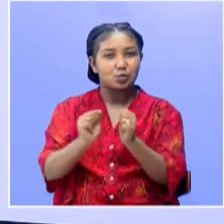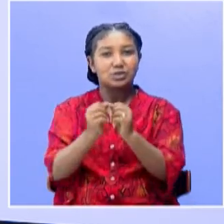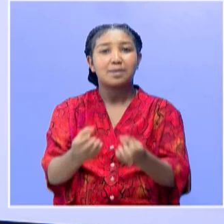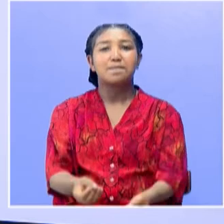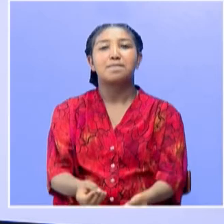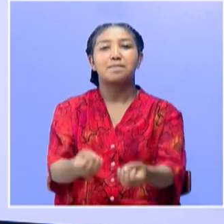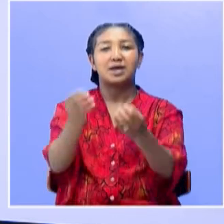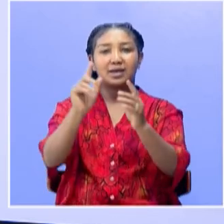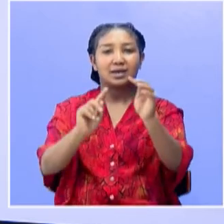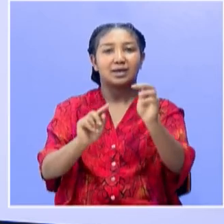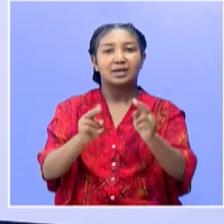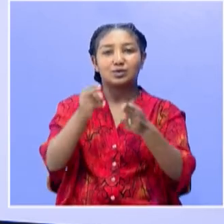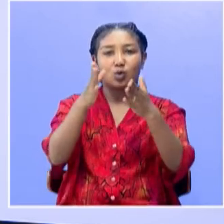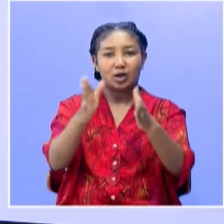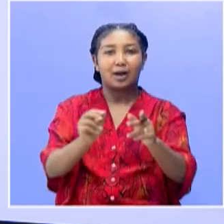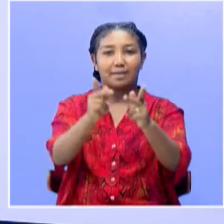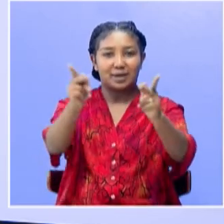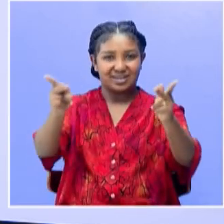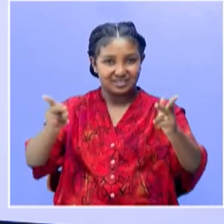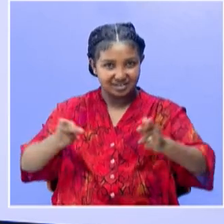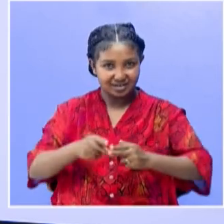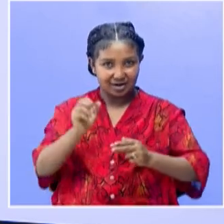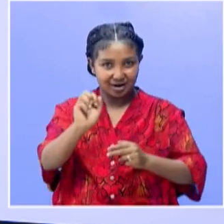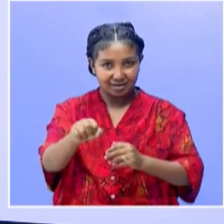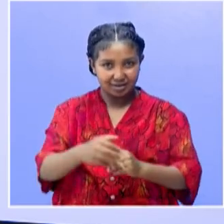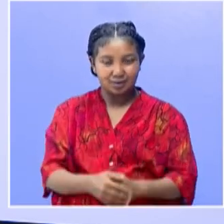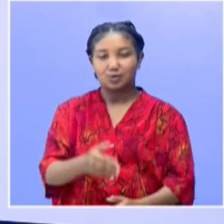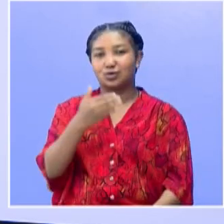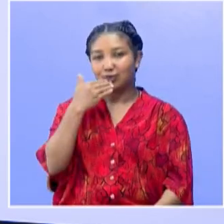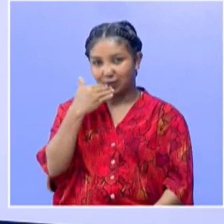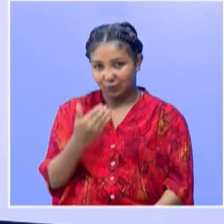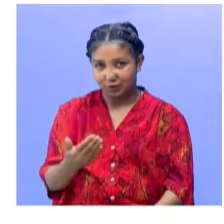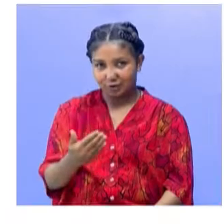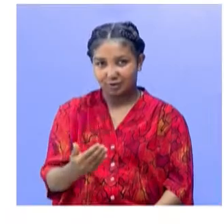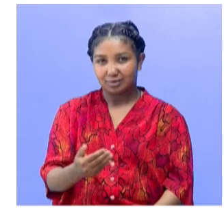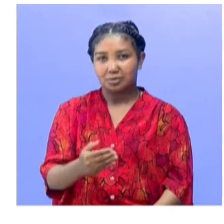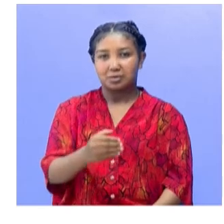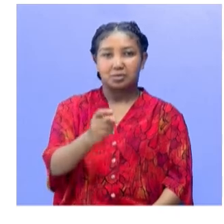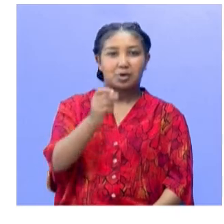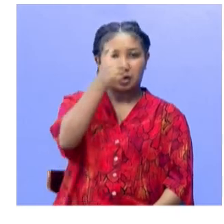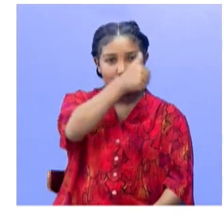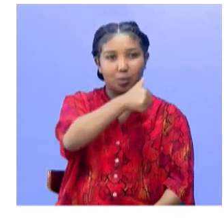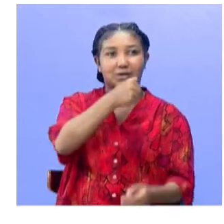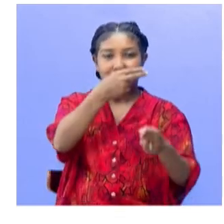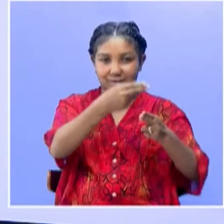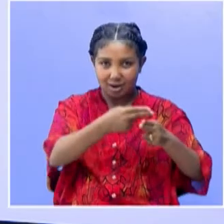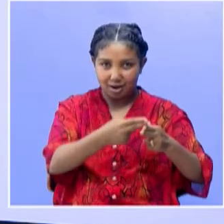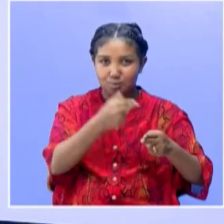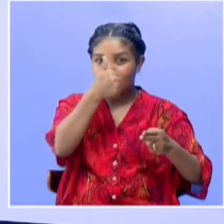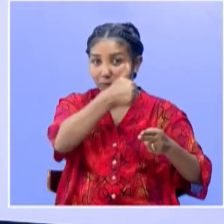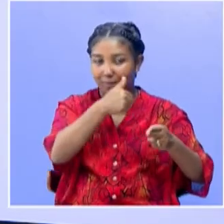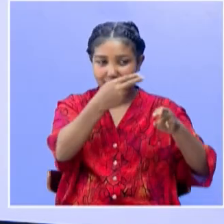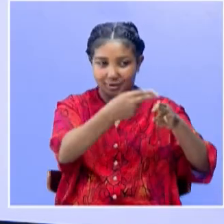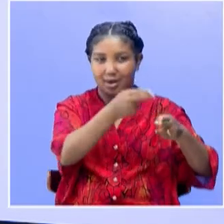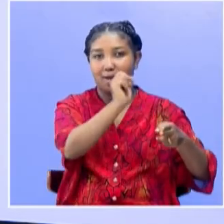many historical places. Yes? Good. Somebody said Ethiopia. Ethiopia is